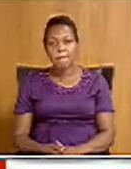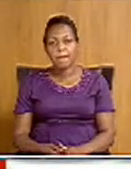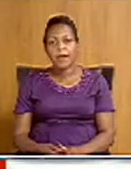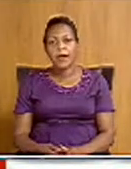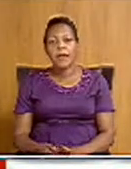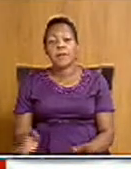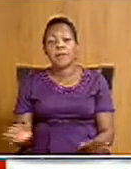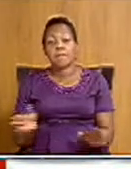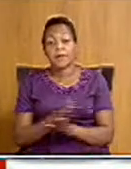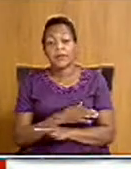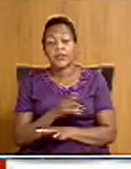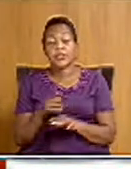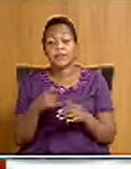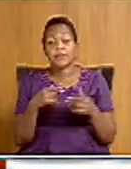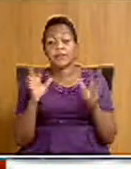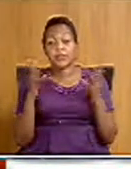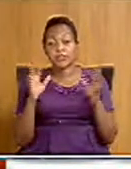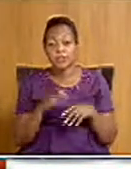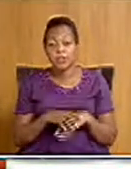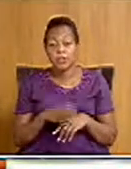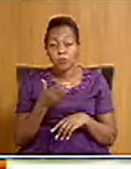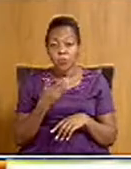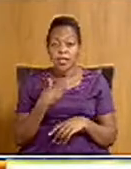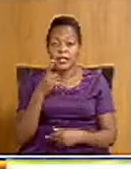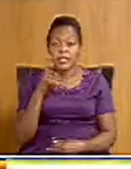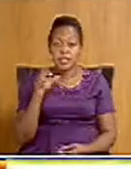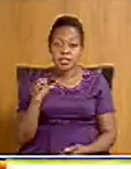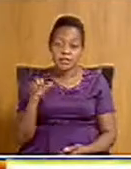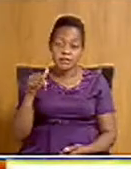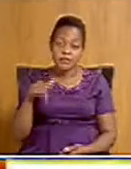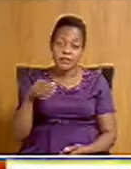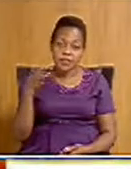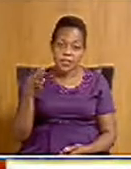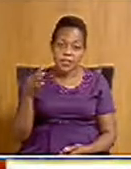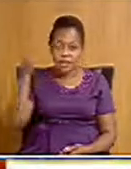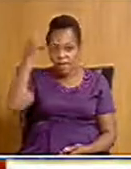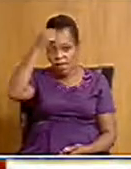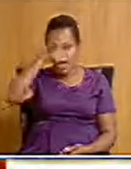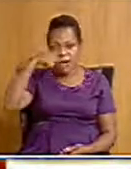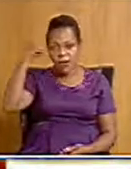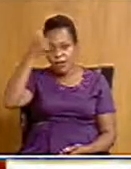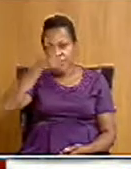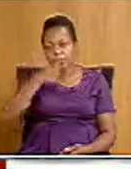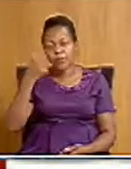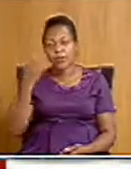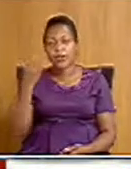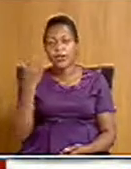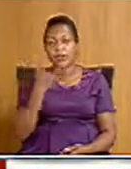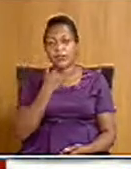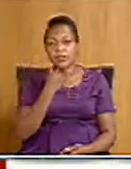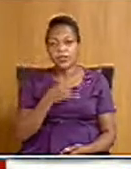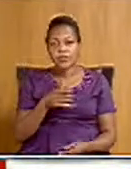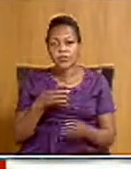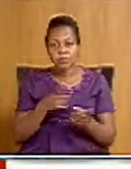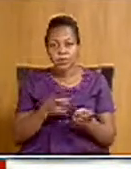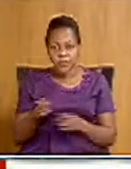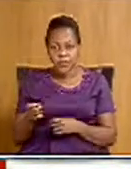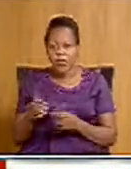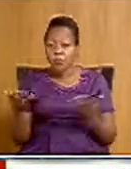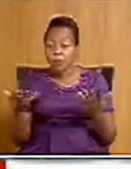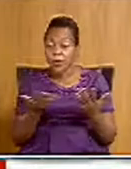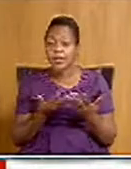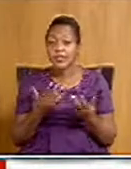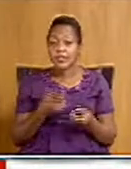Just before this victory, there had been the 1973 Arab-Israeli War, where the Egyptian army put up a better